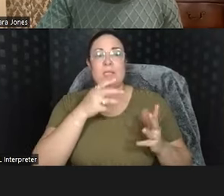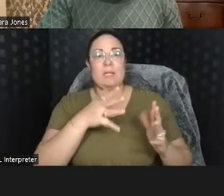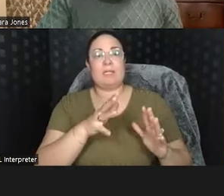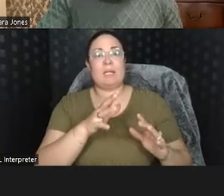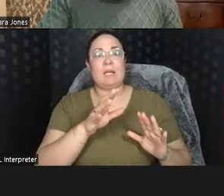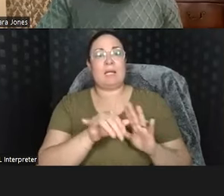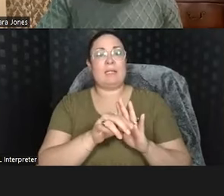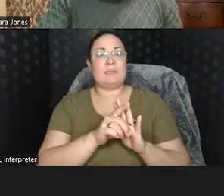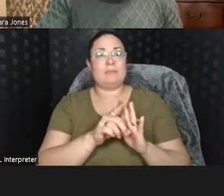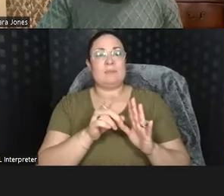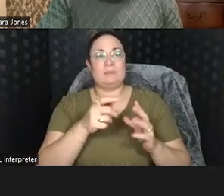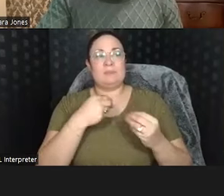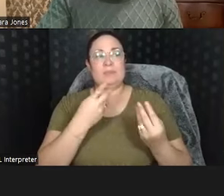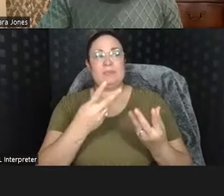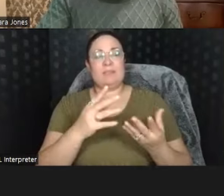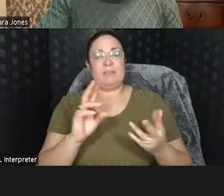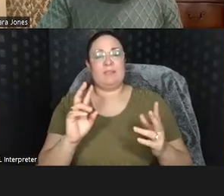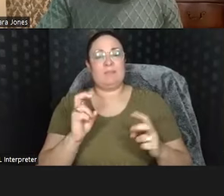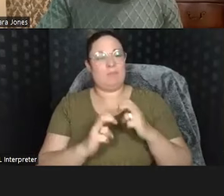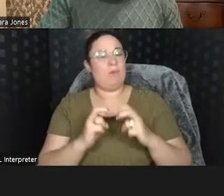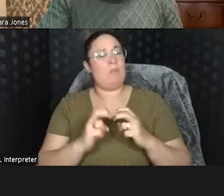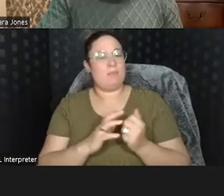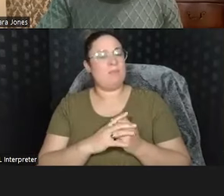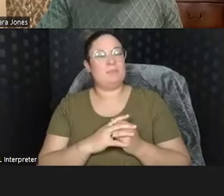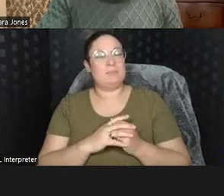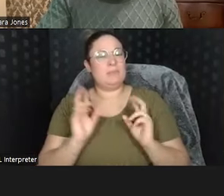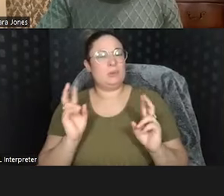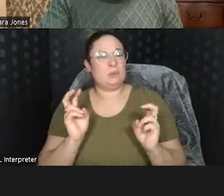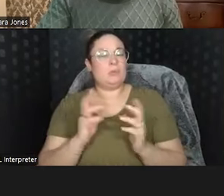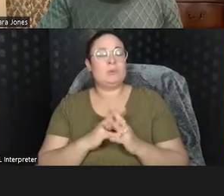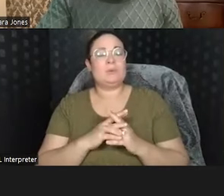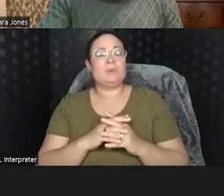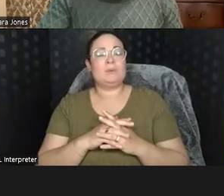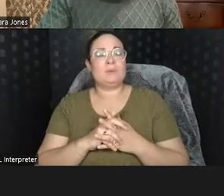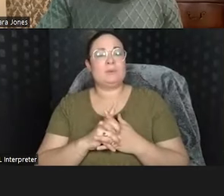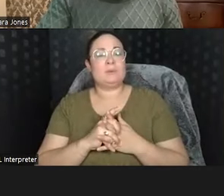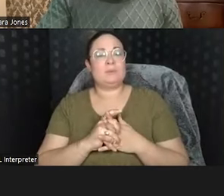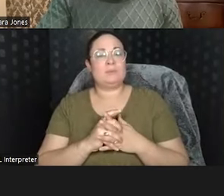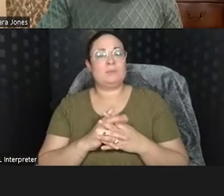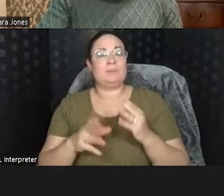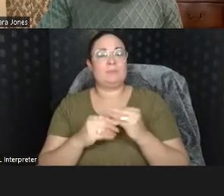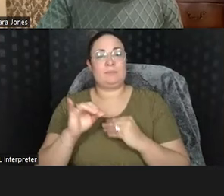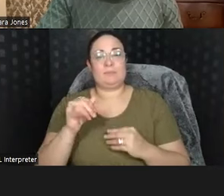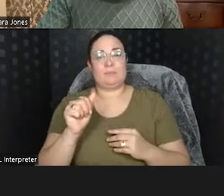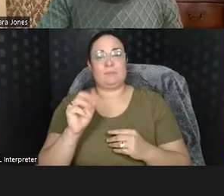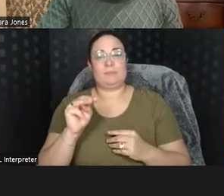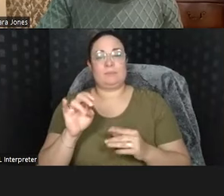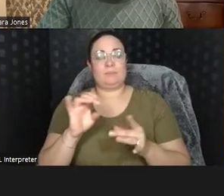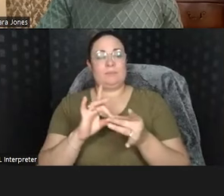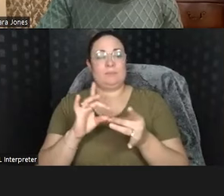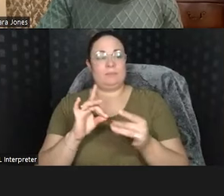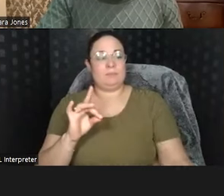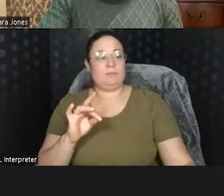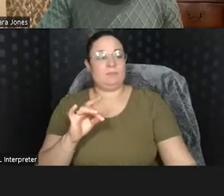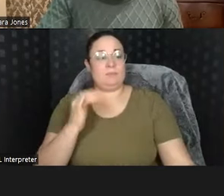that really creates an issue. So if I, you know, and just touching on what Jasmine said about healthcare, if I don't have a